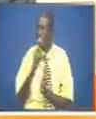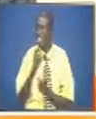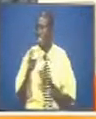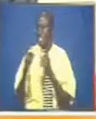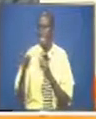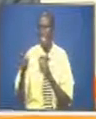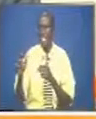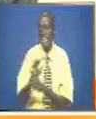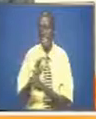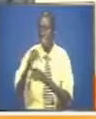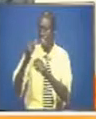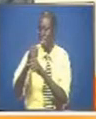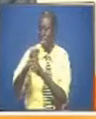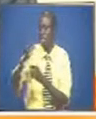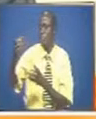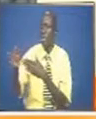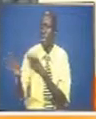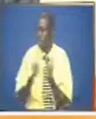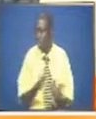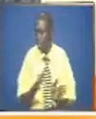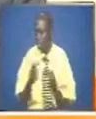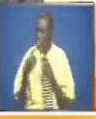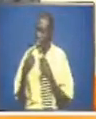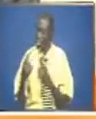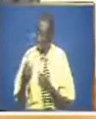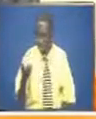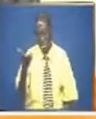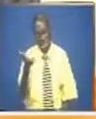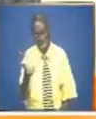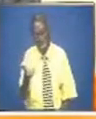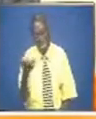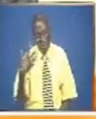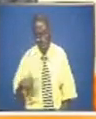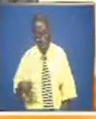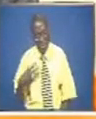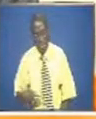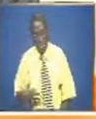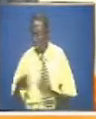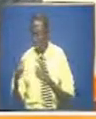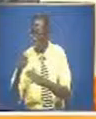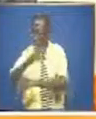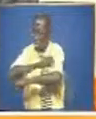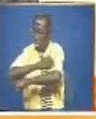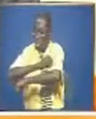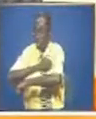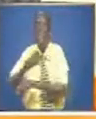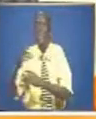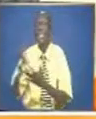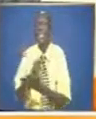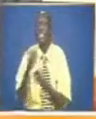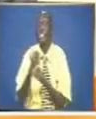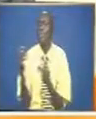everybody. Because the teachers could as well be radicalized, and they are the